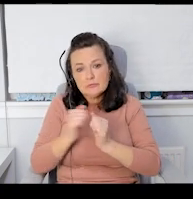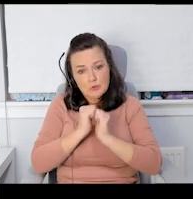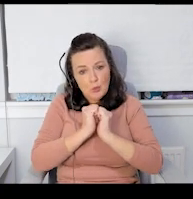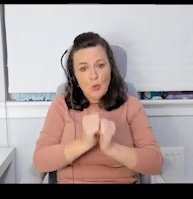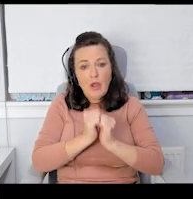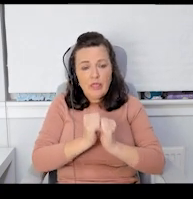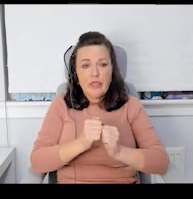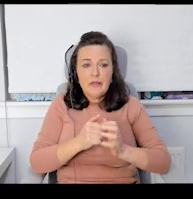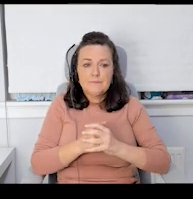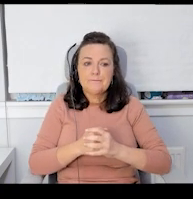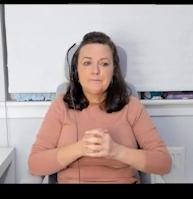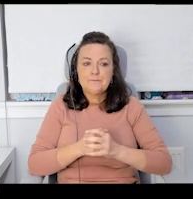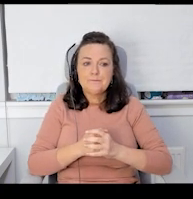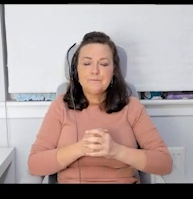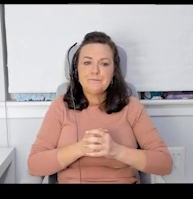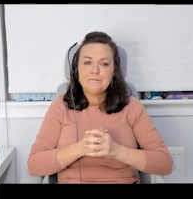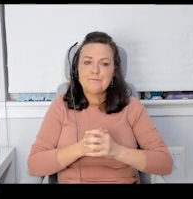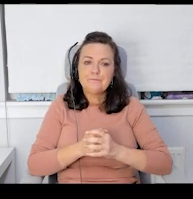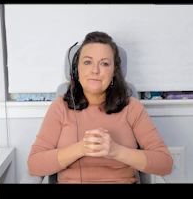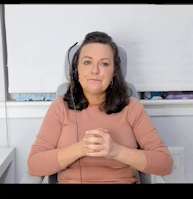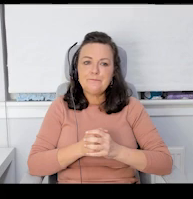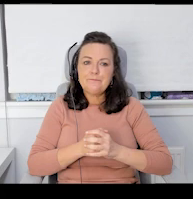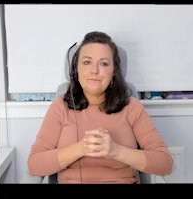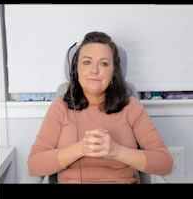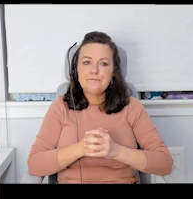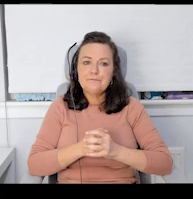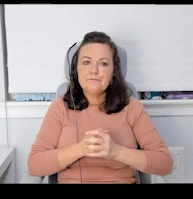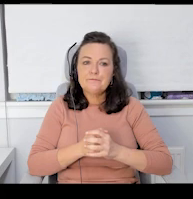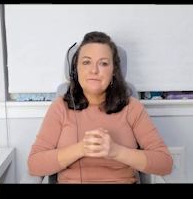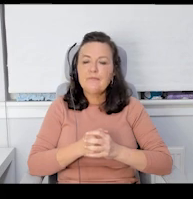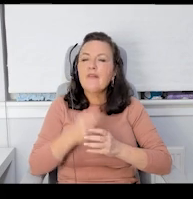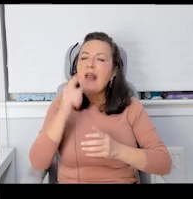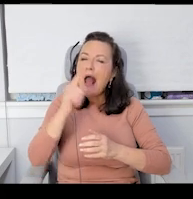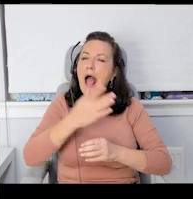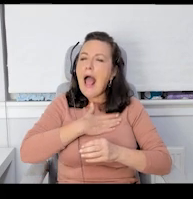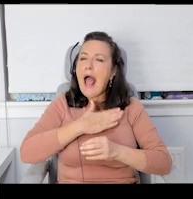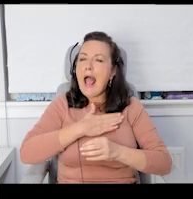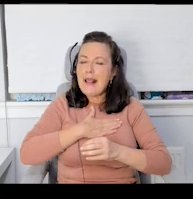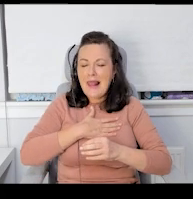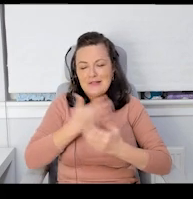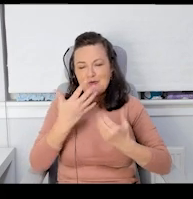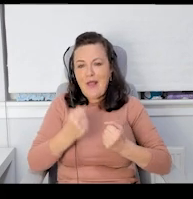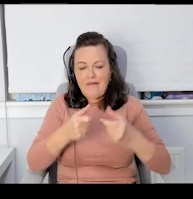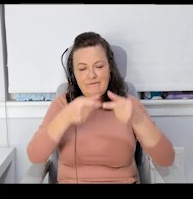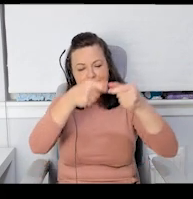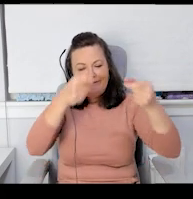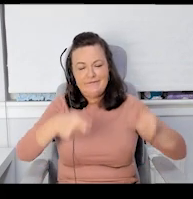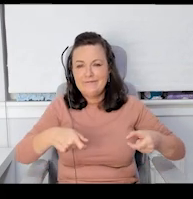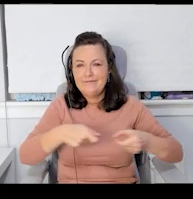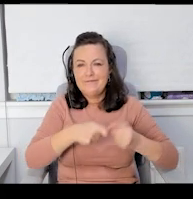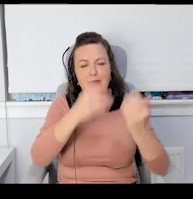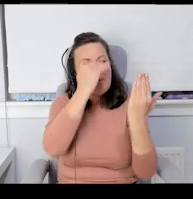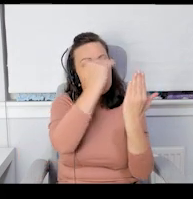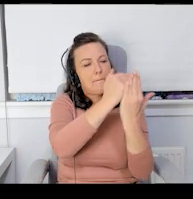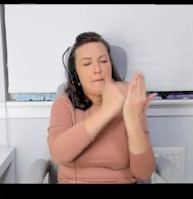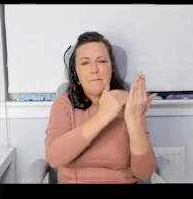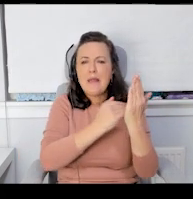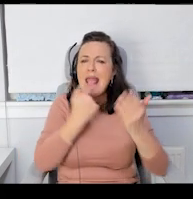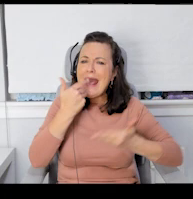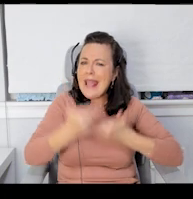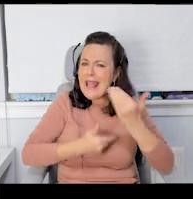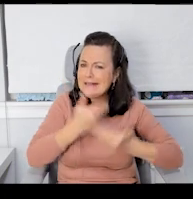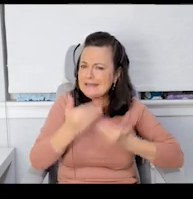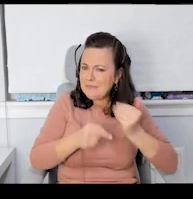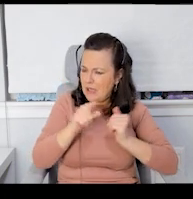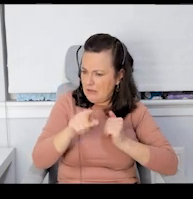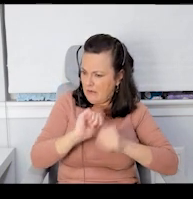have the diagram of foundation apprenticeship to degree framework in my hand, and I use it when I'm contacting universities and